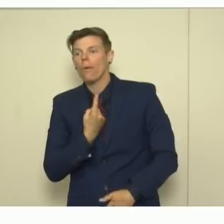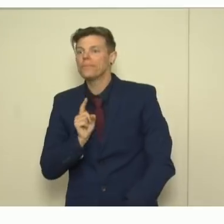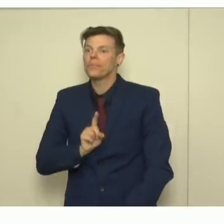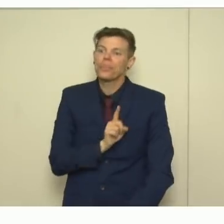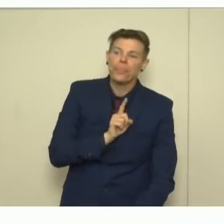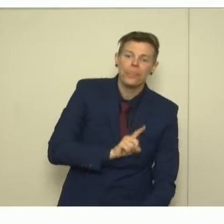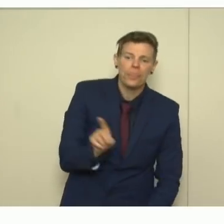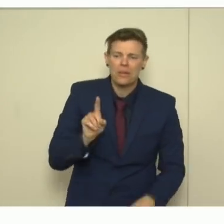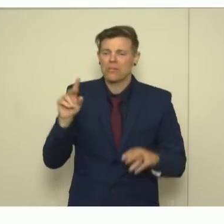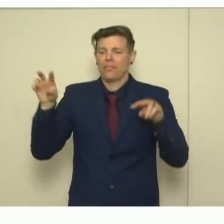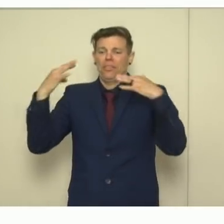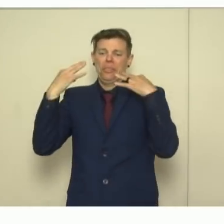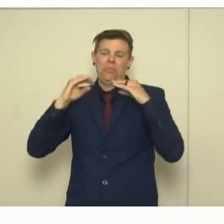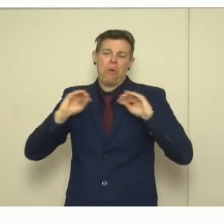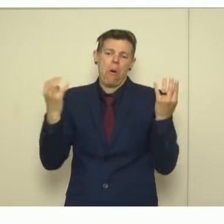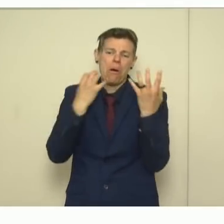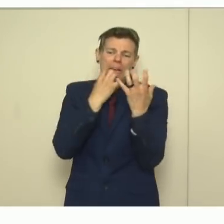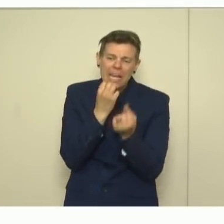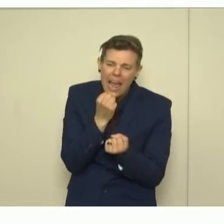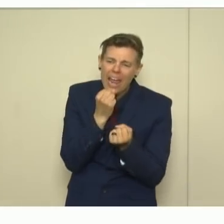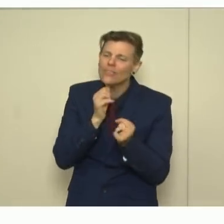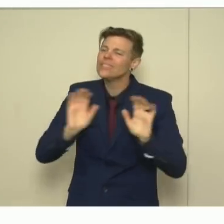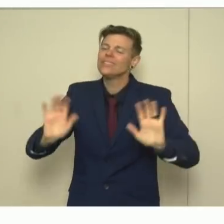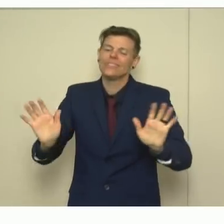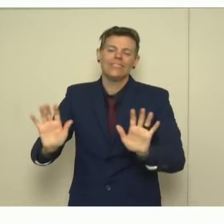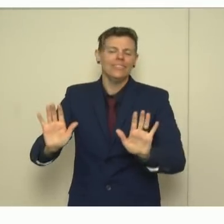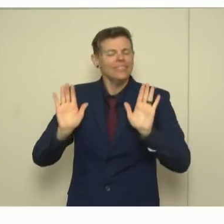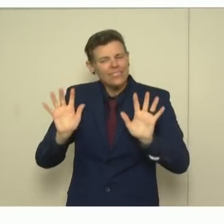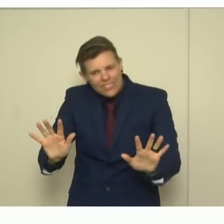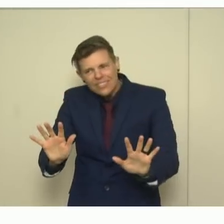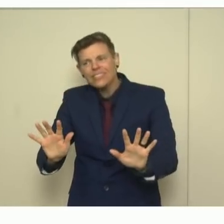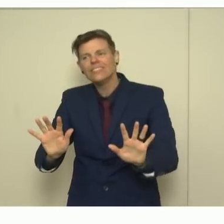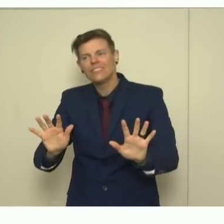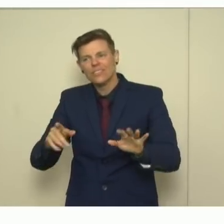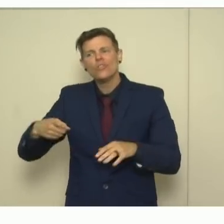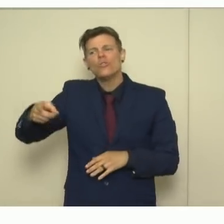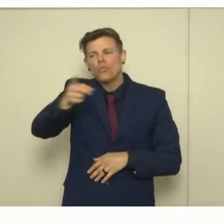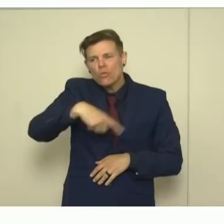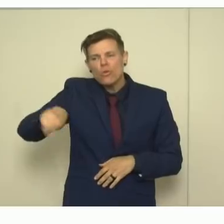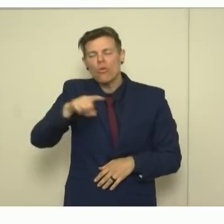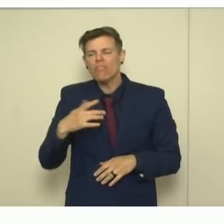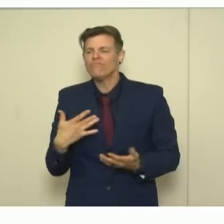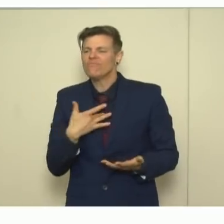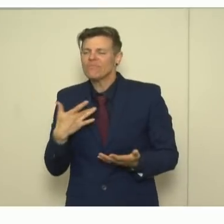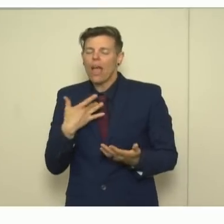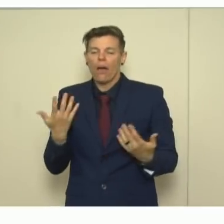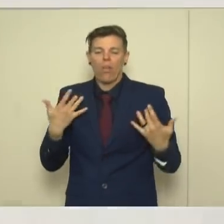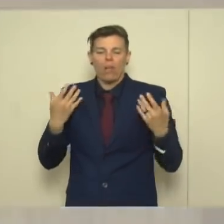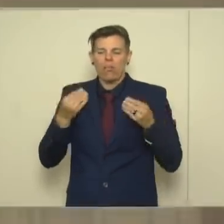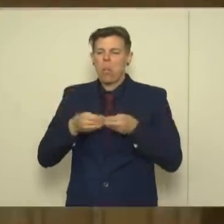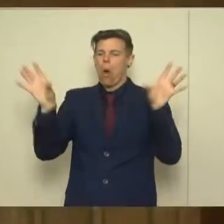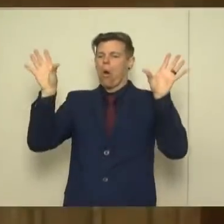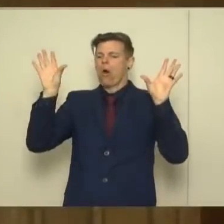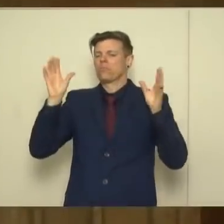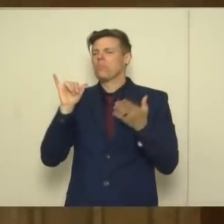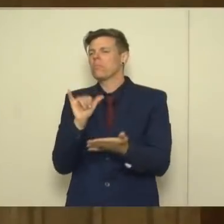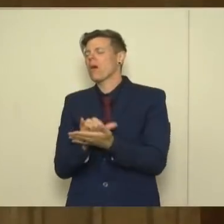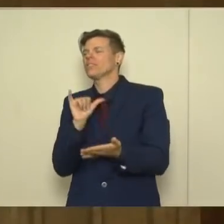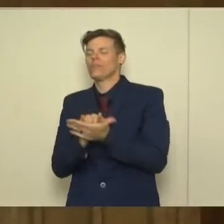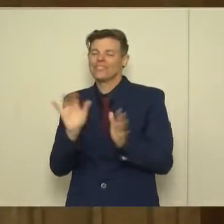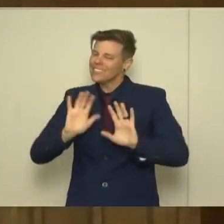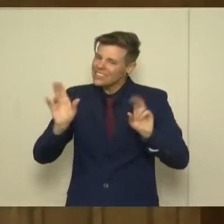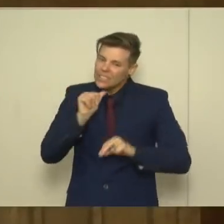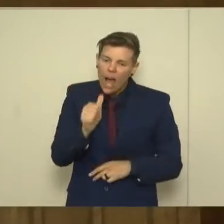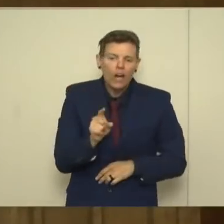no one wants to help, and nothing they do can really make a difference with that. And that is not true. Pick up the